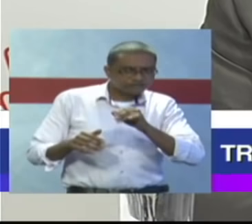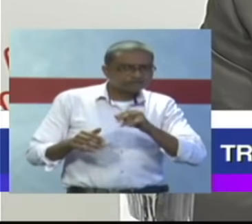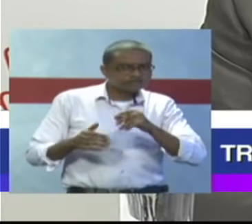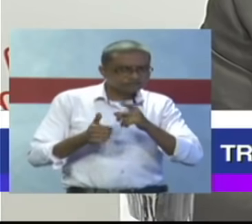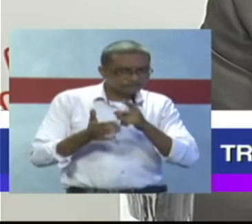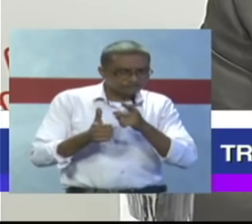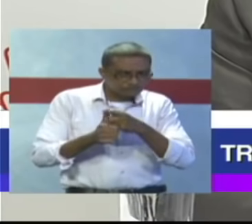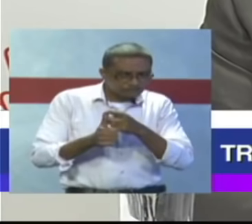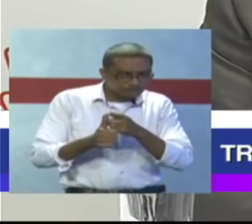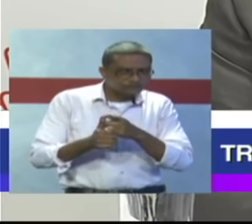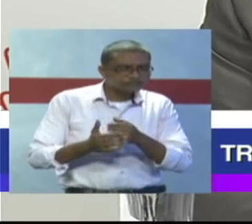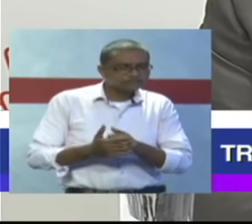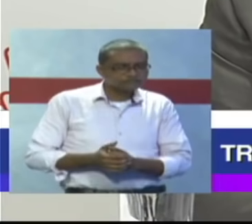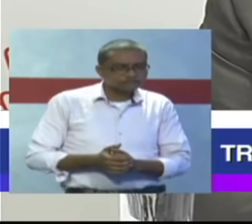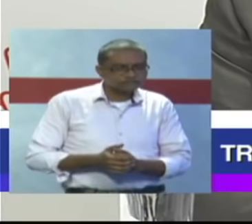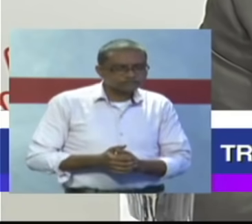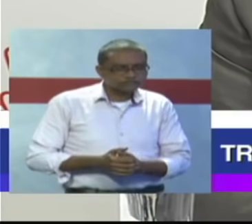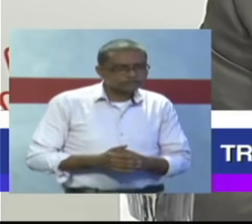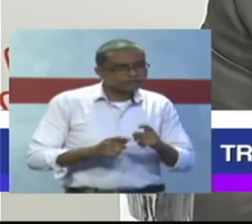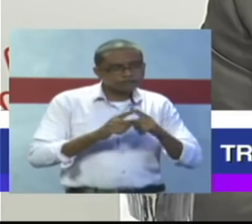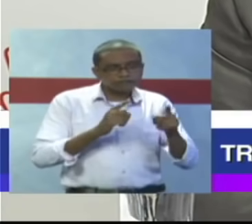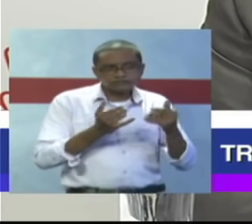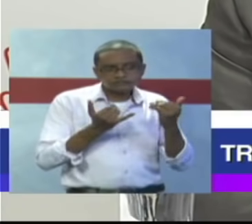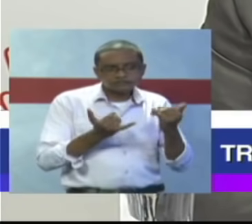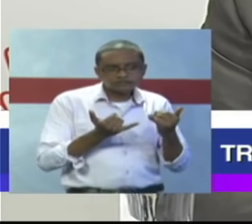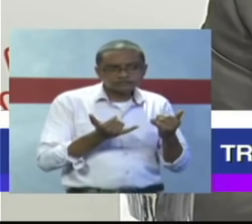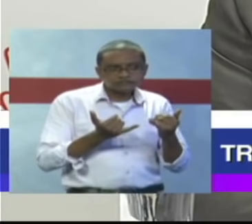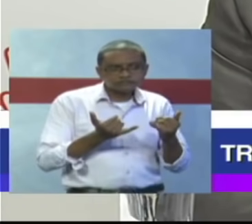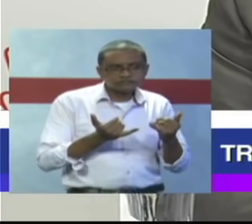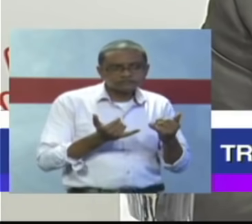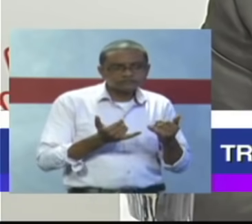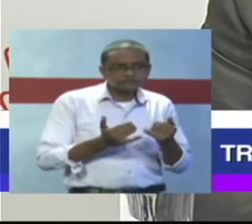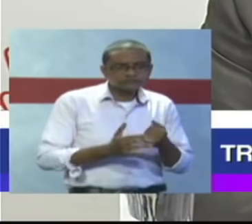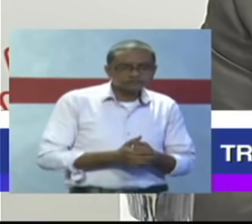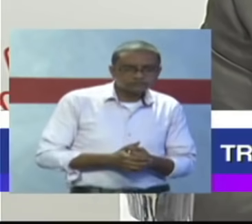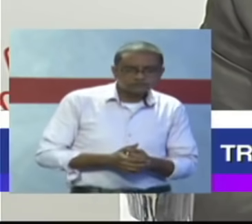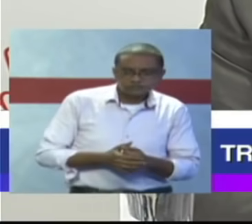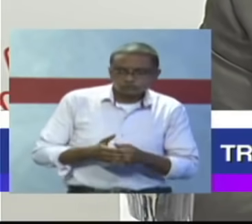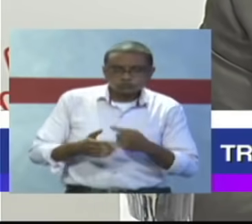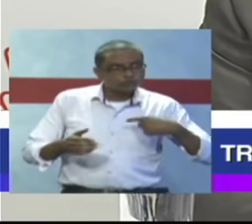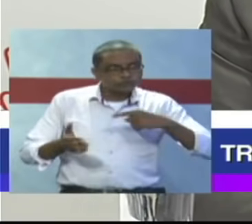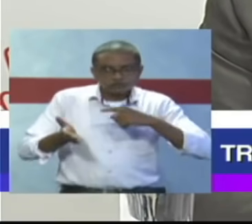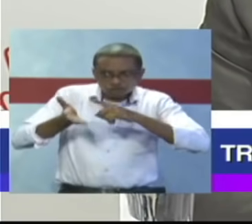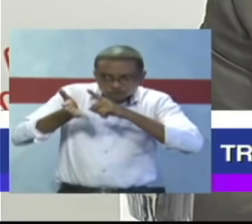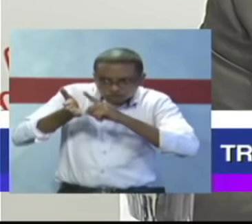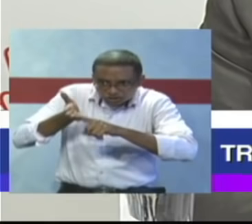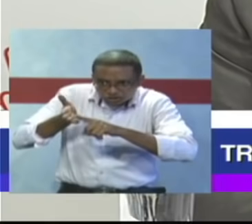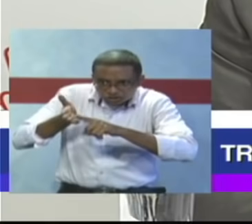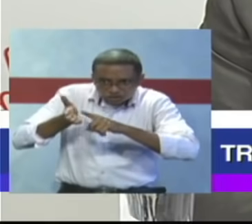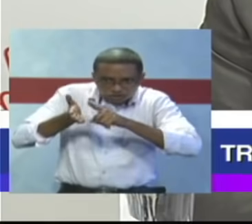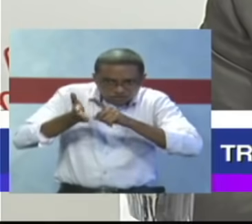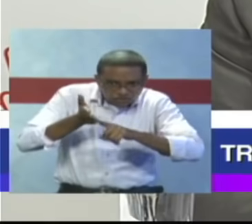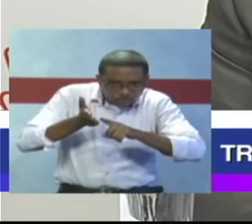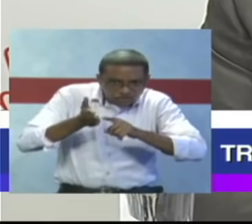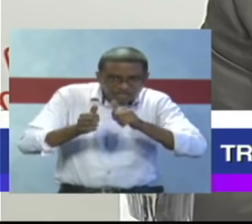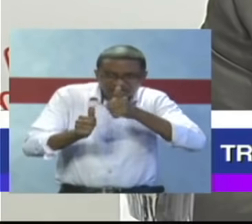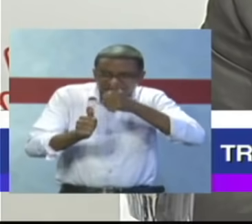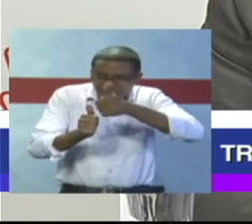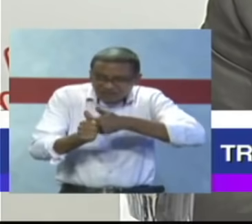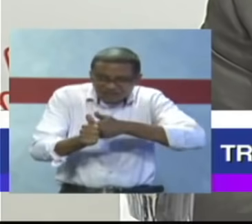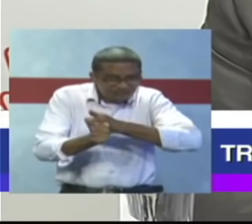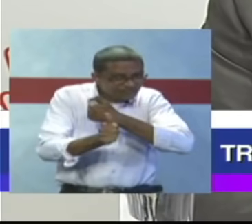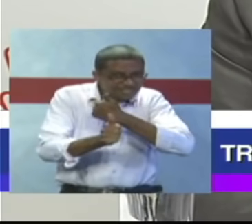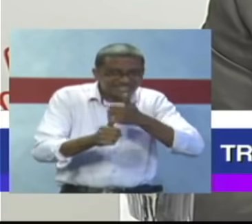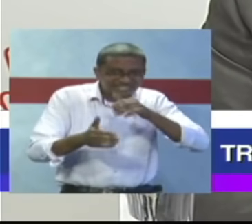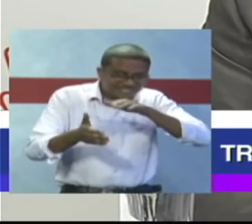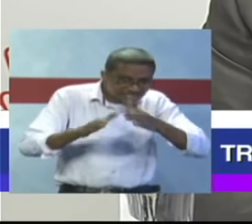sequencing. And it is not at present the practice to sequence every single